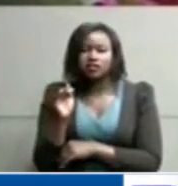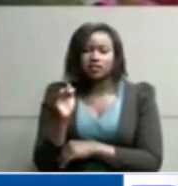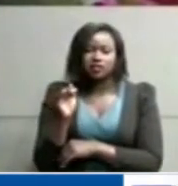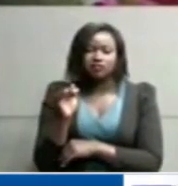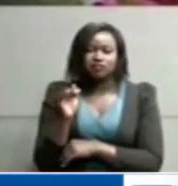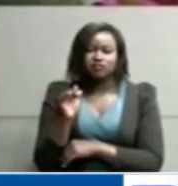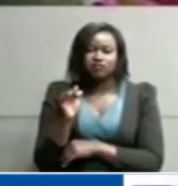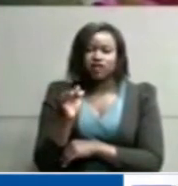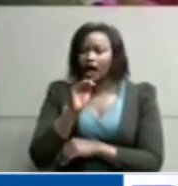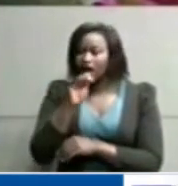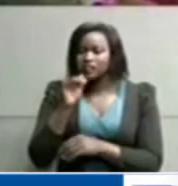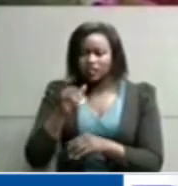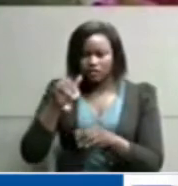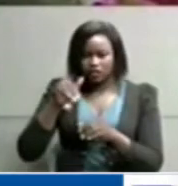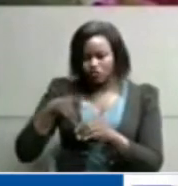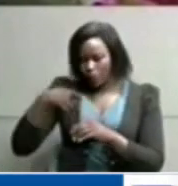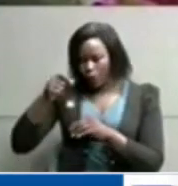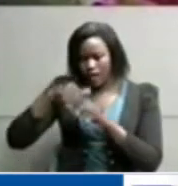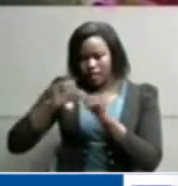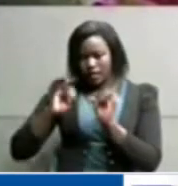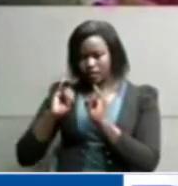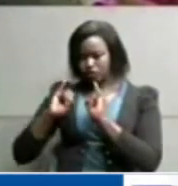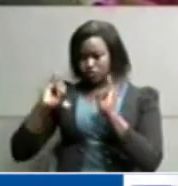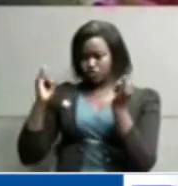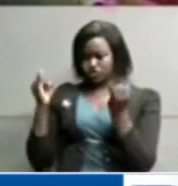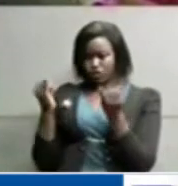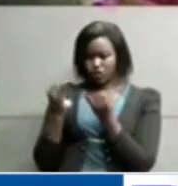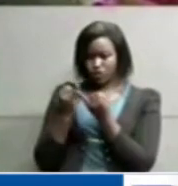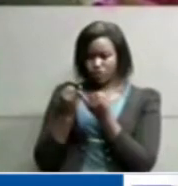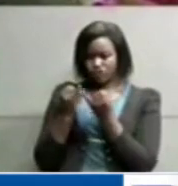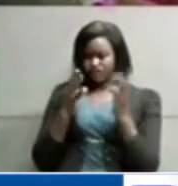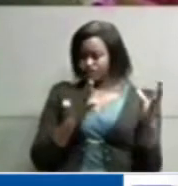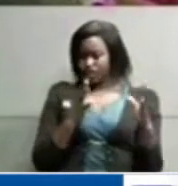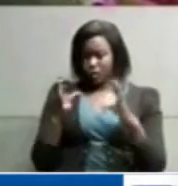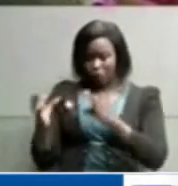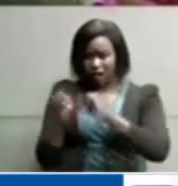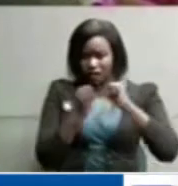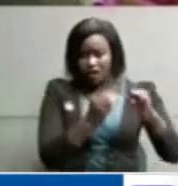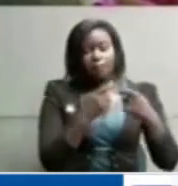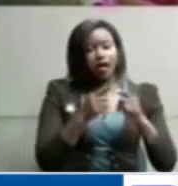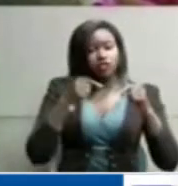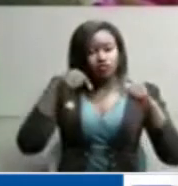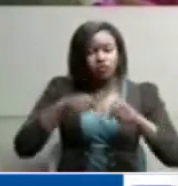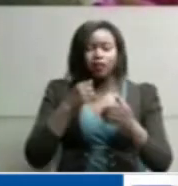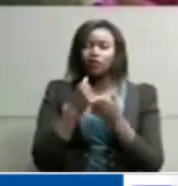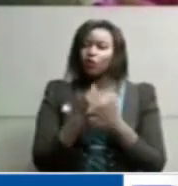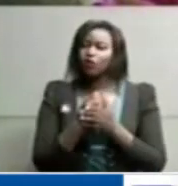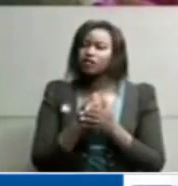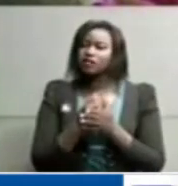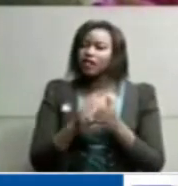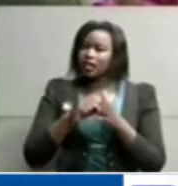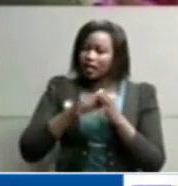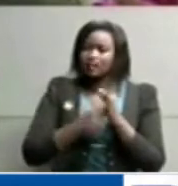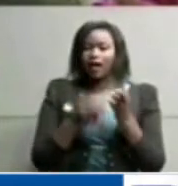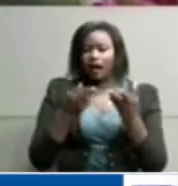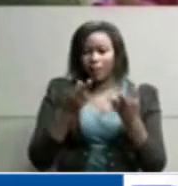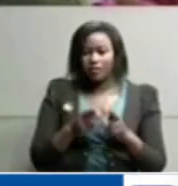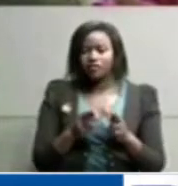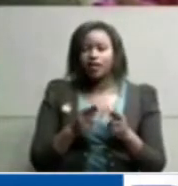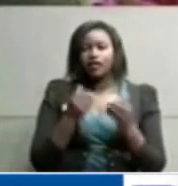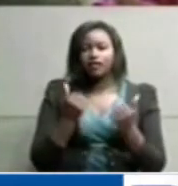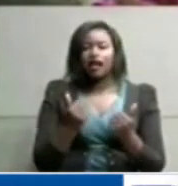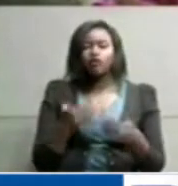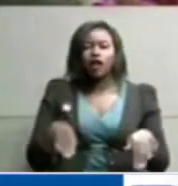into institutional quarantine. But today, because of our case, now we have agreed that we are going